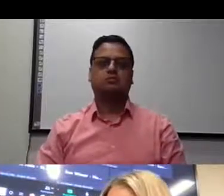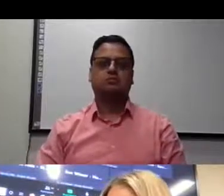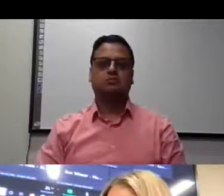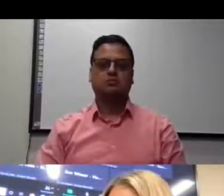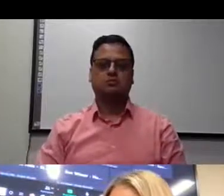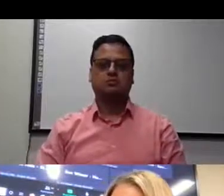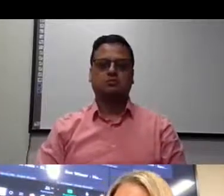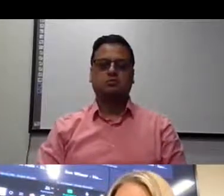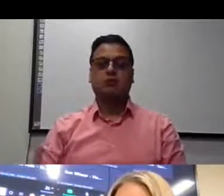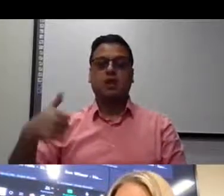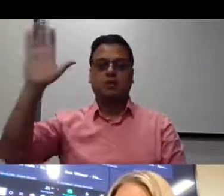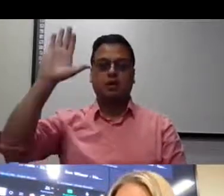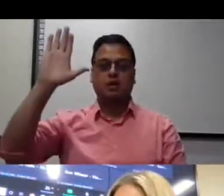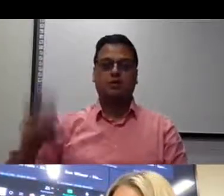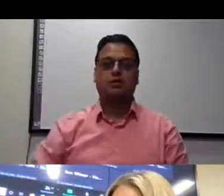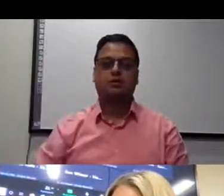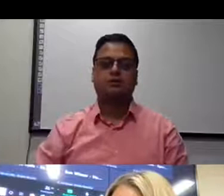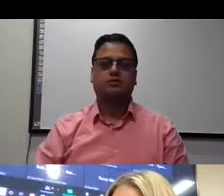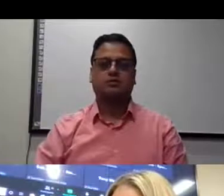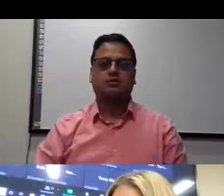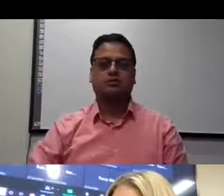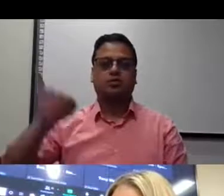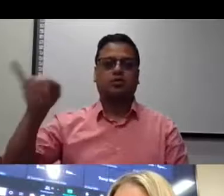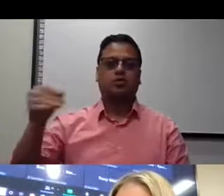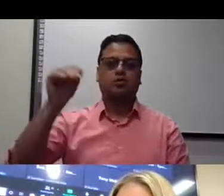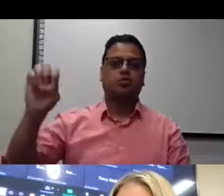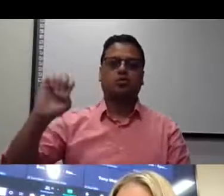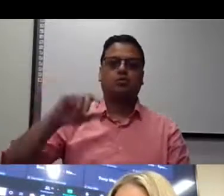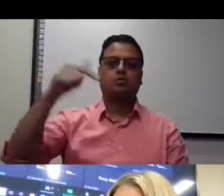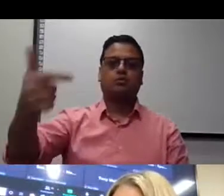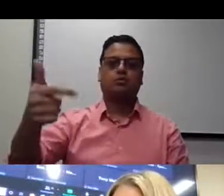Okay, we have another hand. Joe, go ahead, Joe.